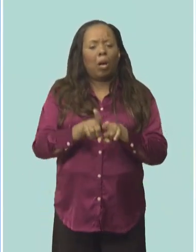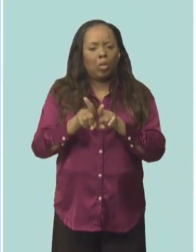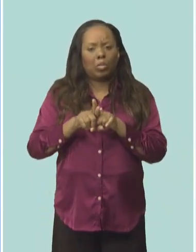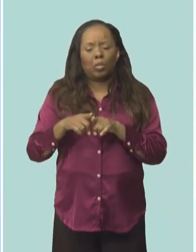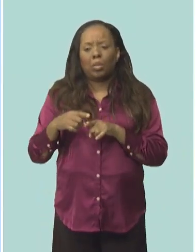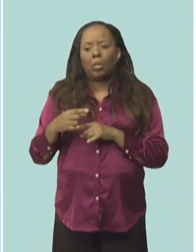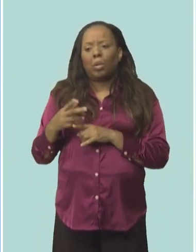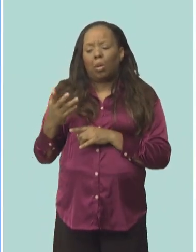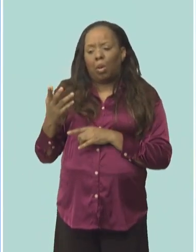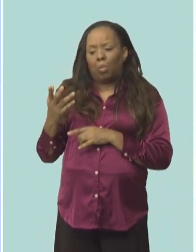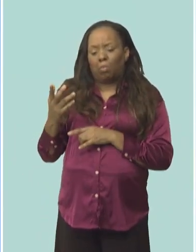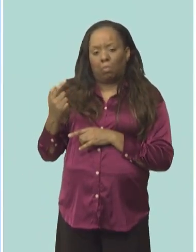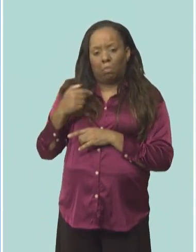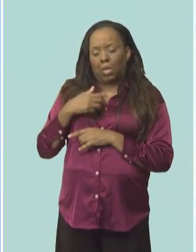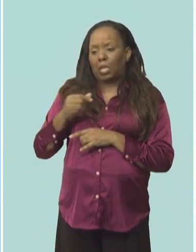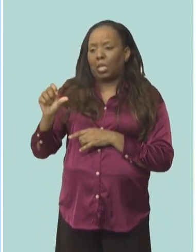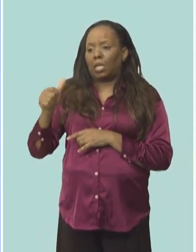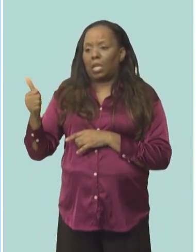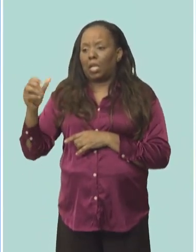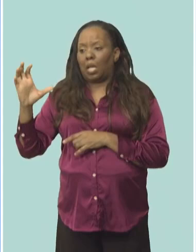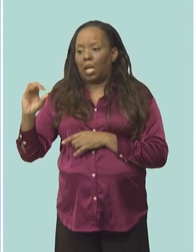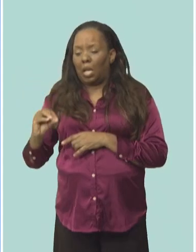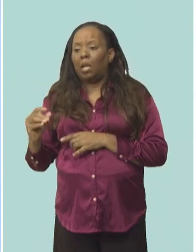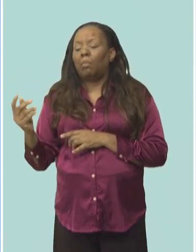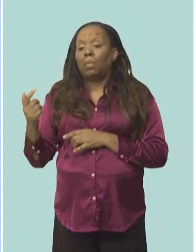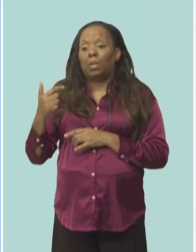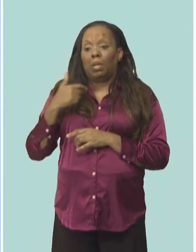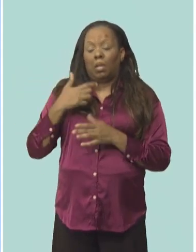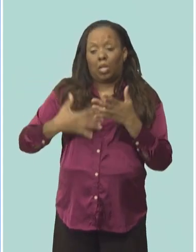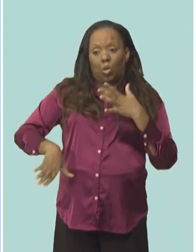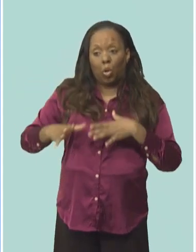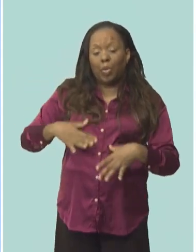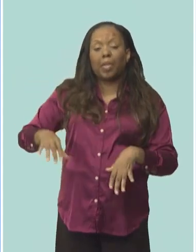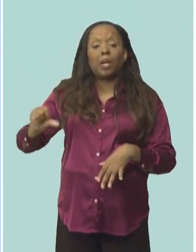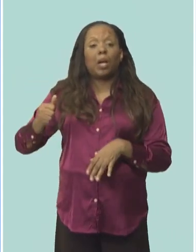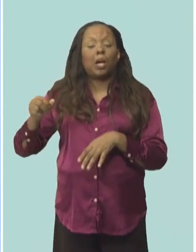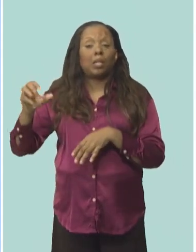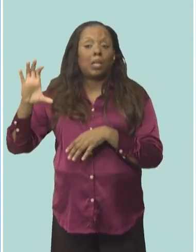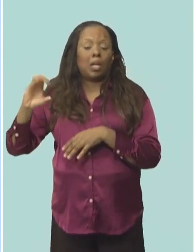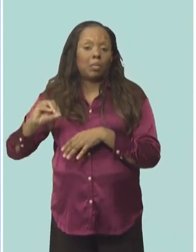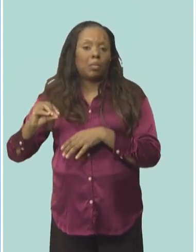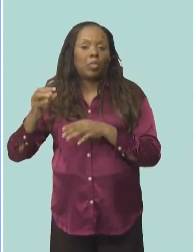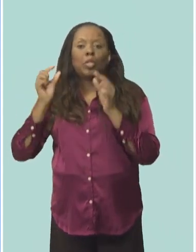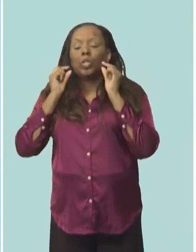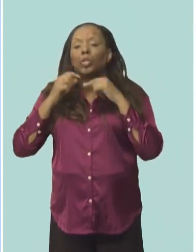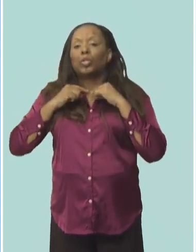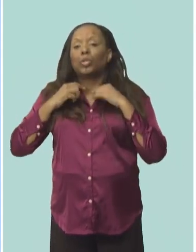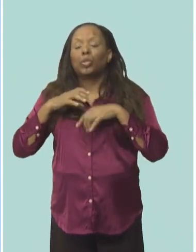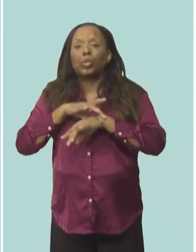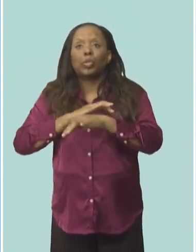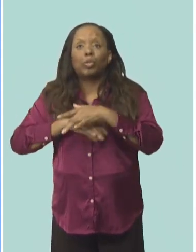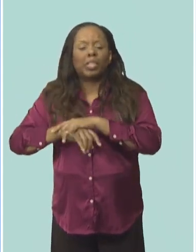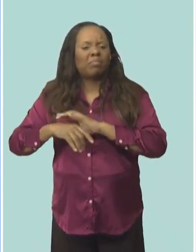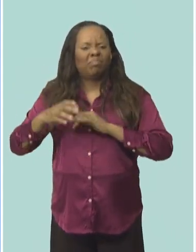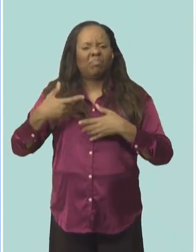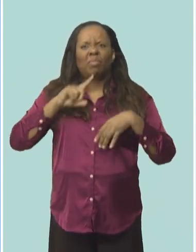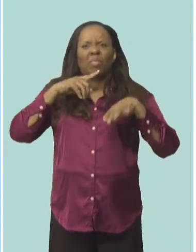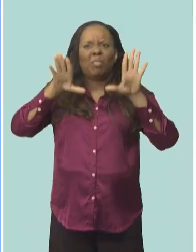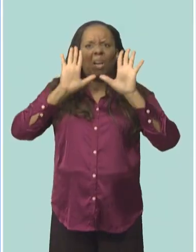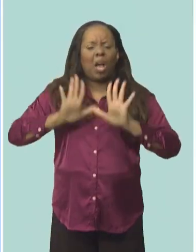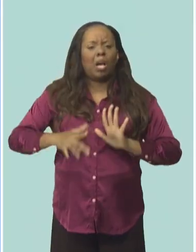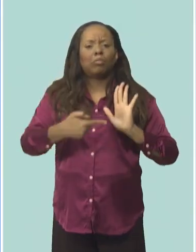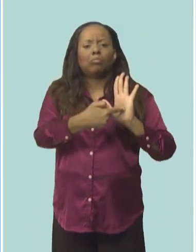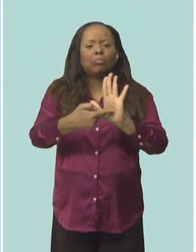both sustainable brands. She does the clothing, I do the jewelry. We always collaborate. So Carifesta is just a great event for us to showcase